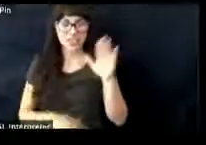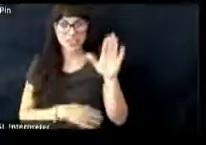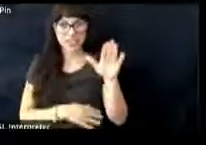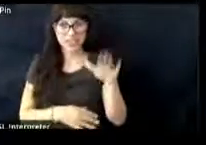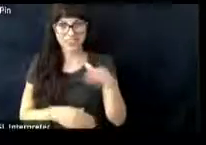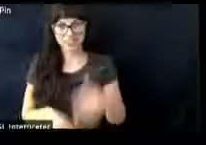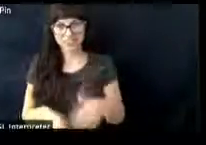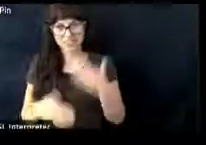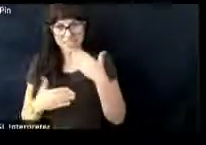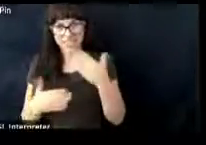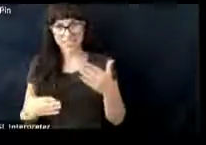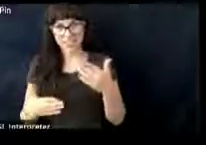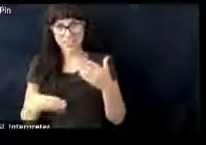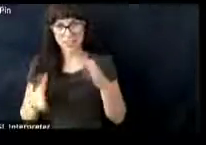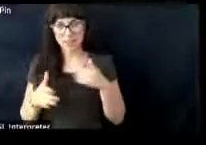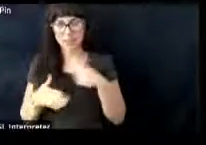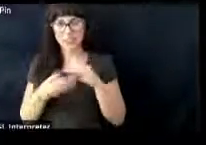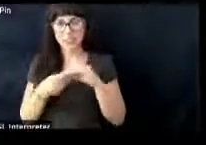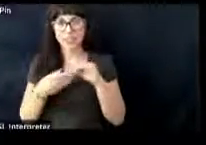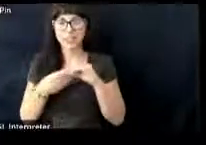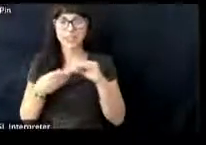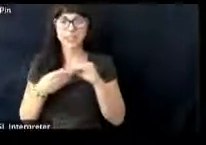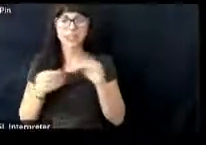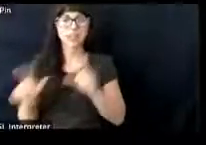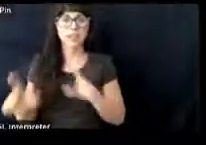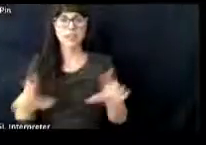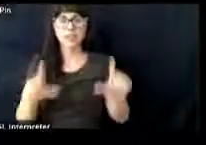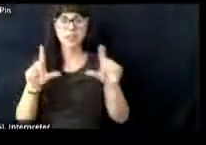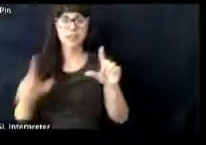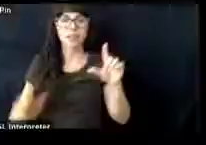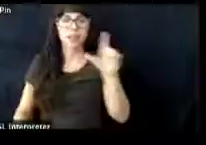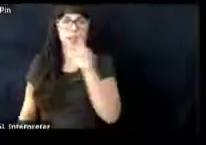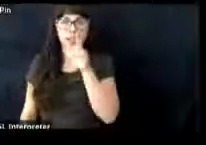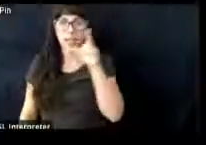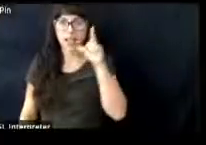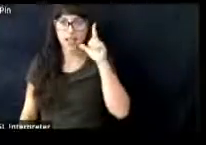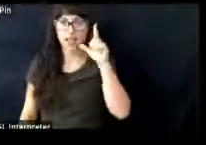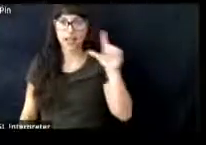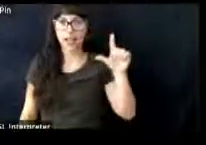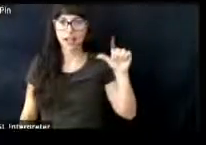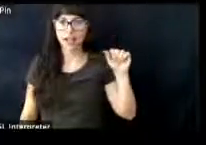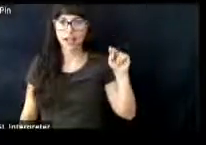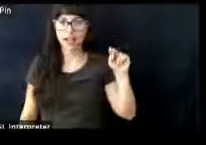me. Could you go to the map and pull up the area of Lancaster that's kind of split up?